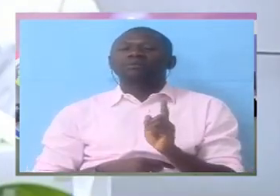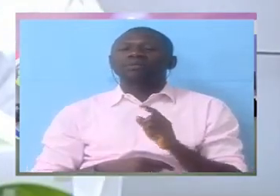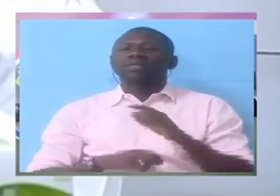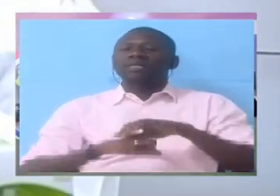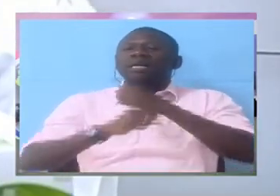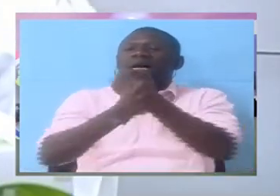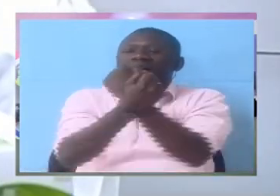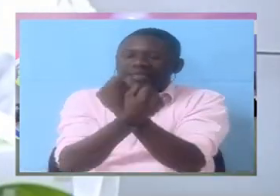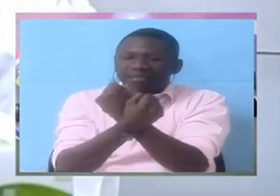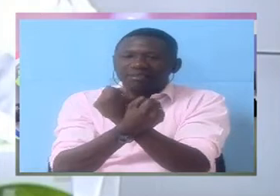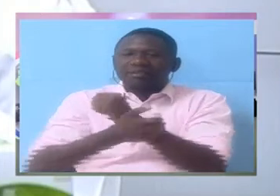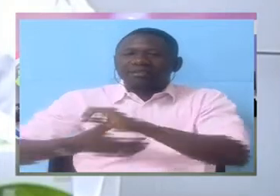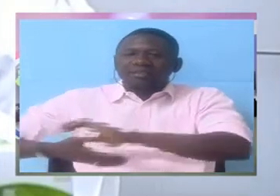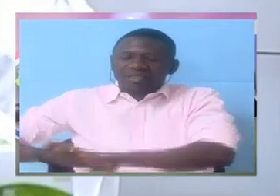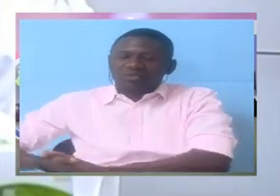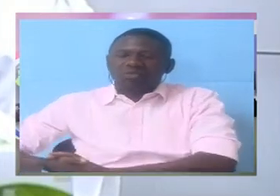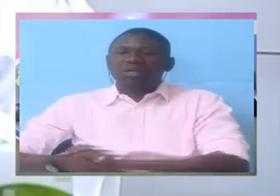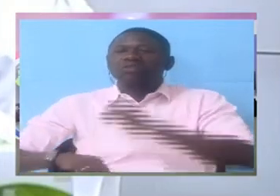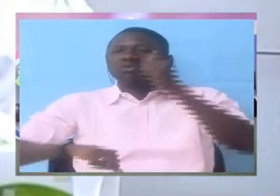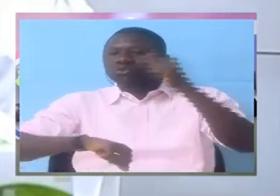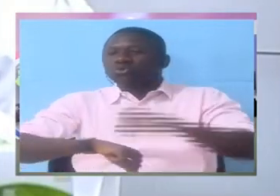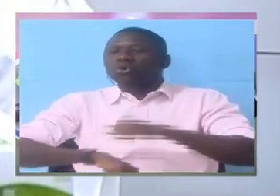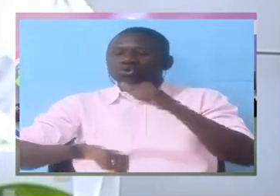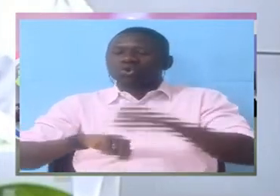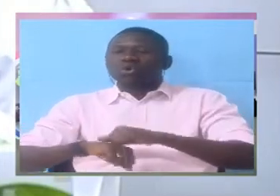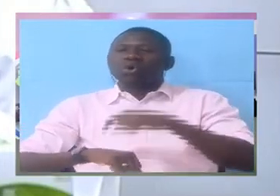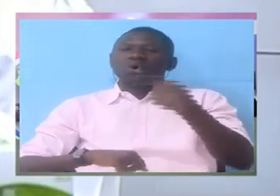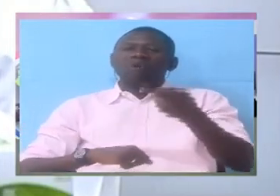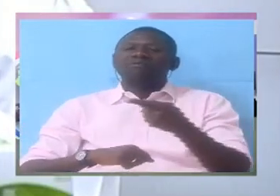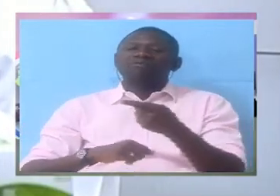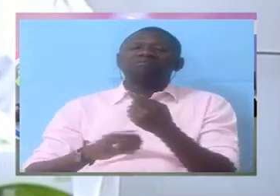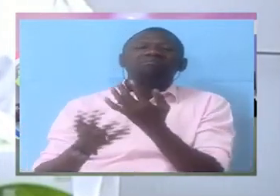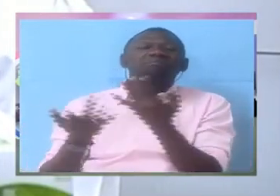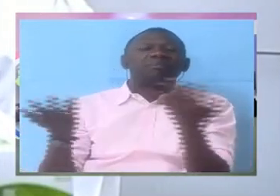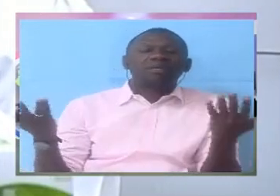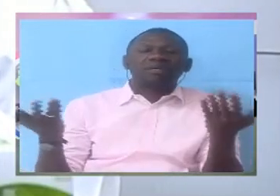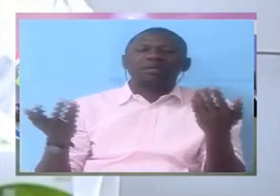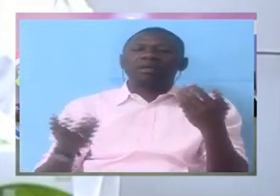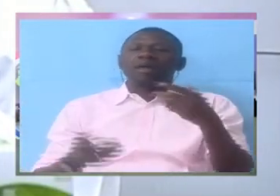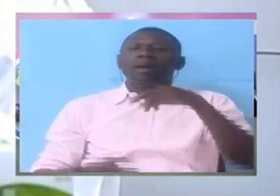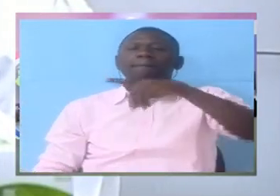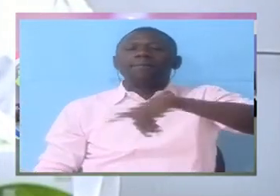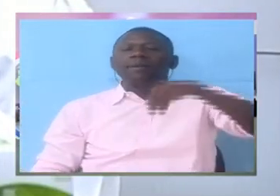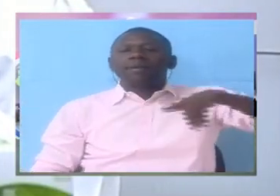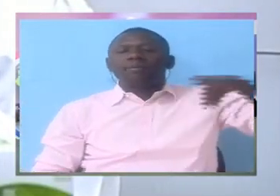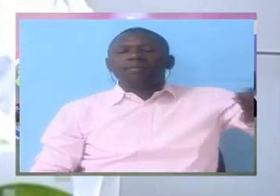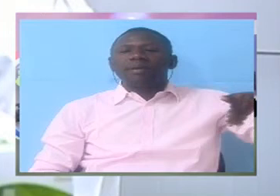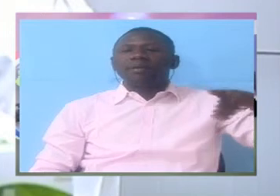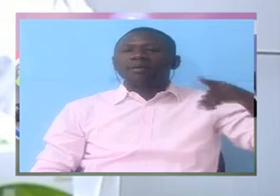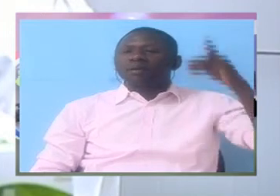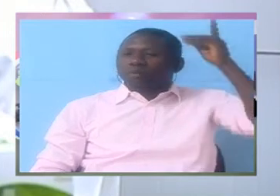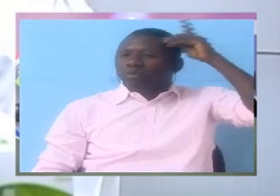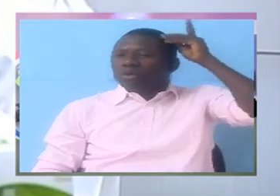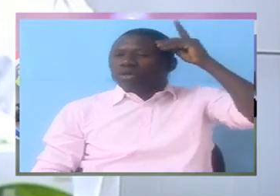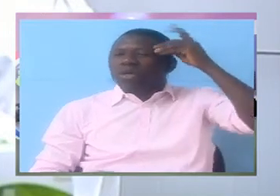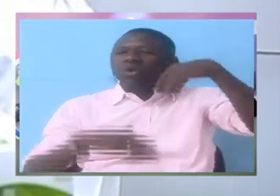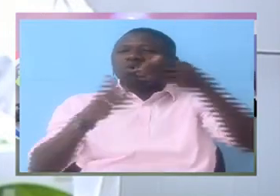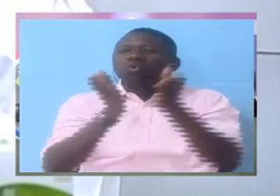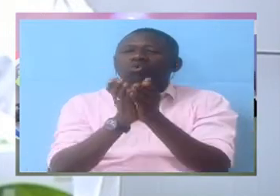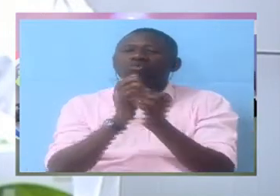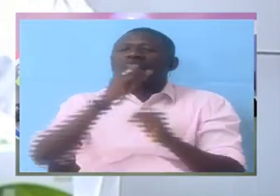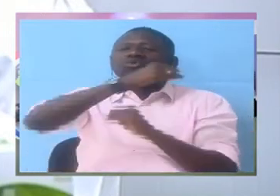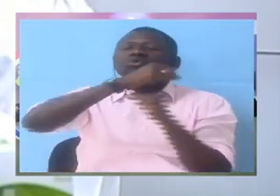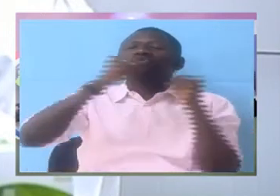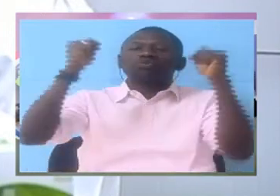detention and torture of several PPP supporters who were arrested at